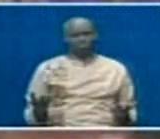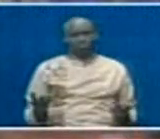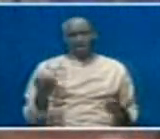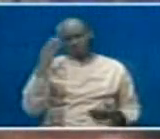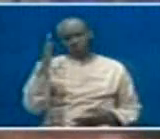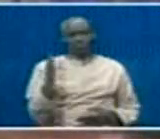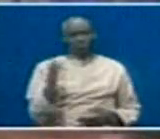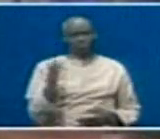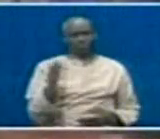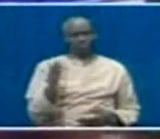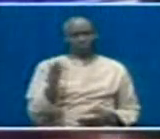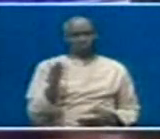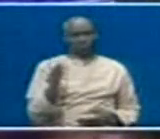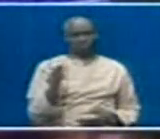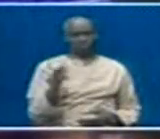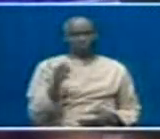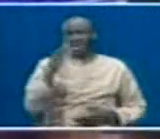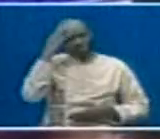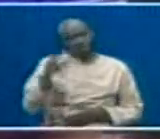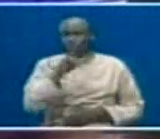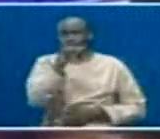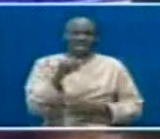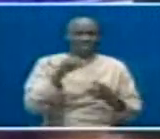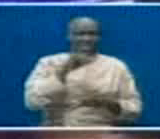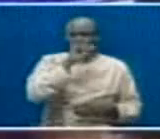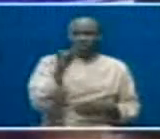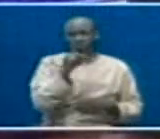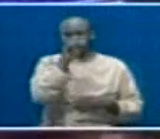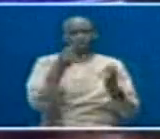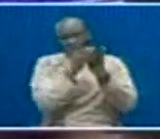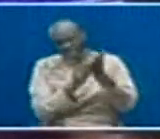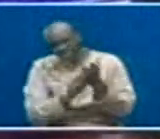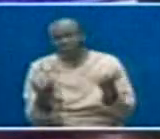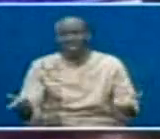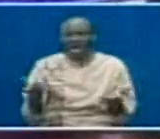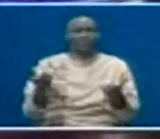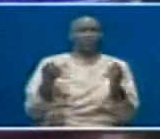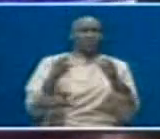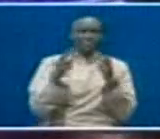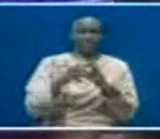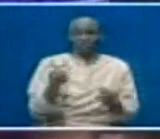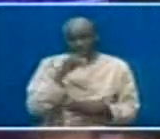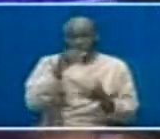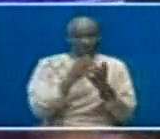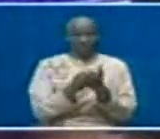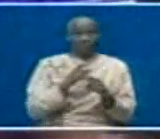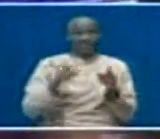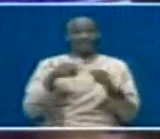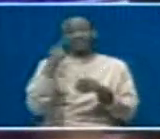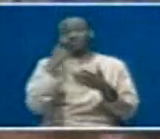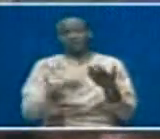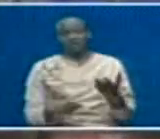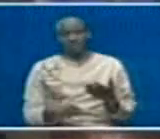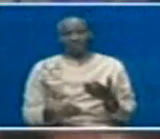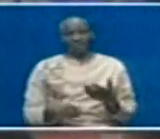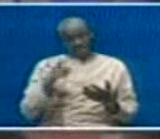don't know. I thought it was journalism, so make up your mind. Yeah, no, I don't know. Make up your mind, man. I don't know. It's journalism, mathematics. I know. He wants to do journalism. All of a sudden, I said to the mama,